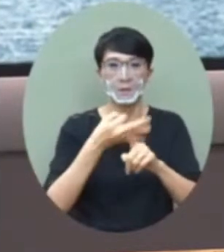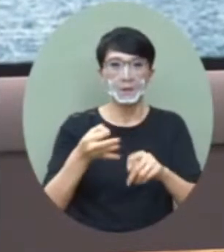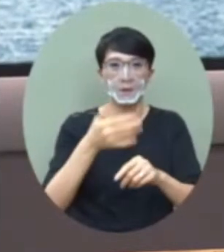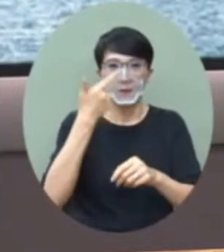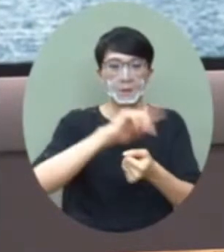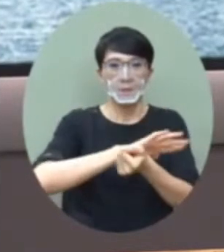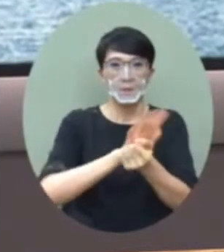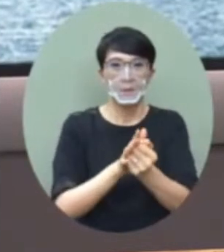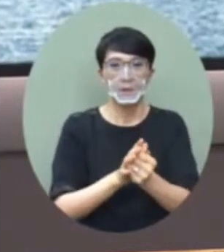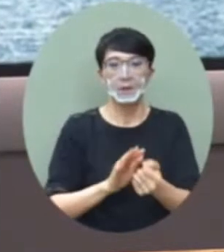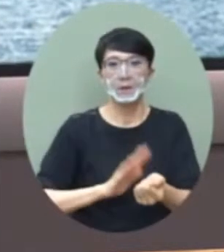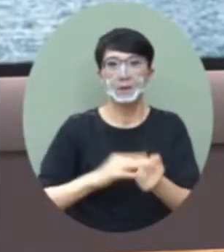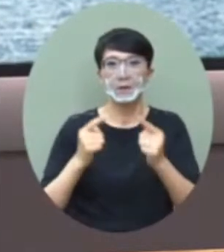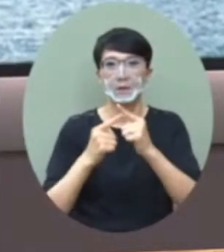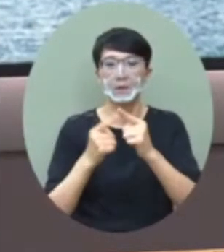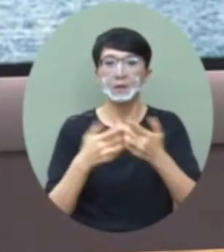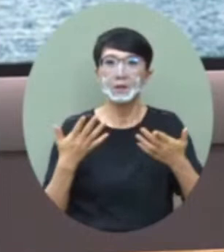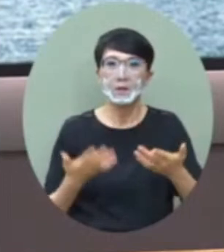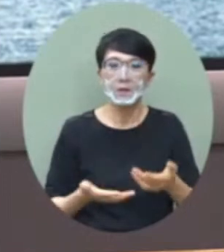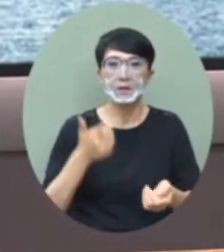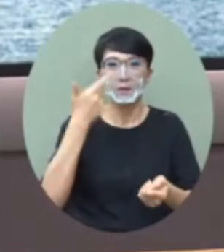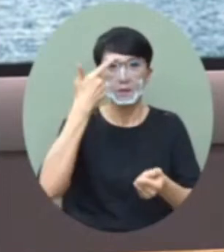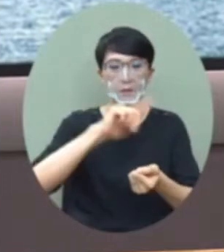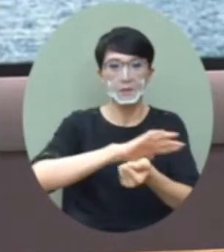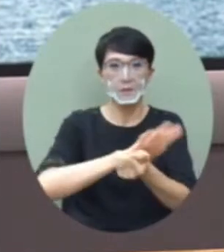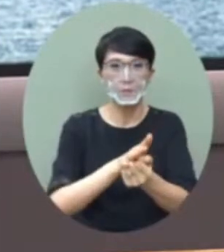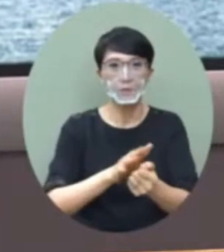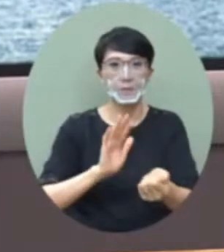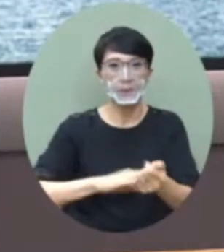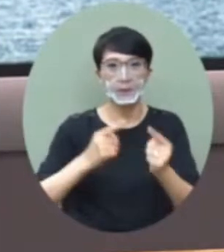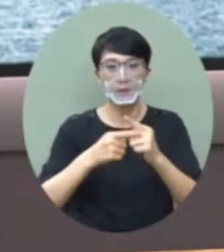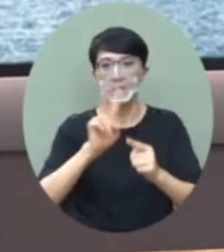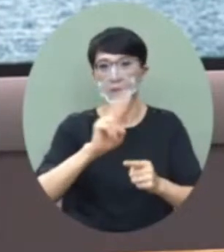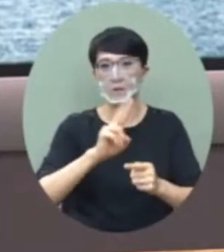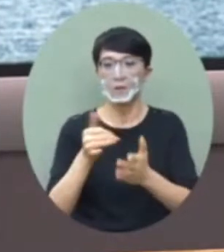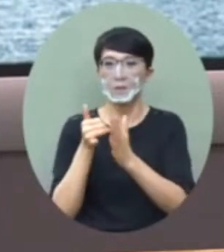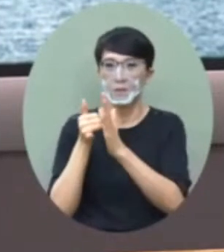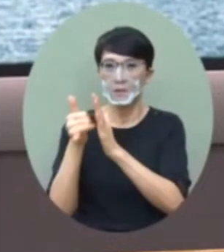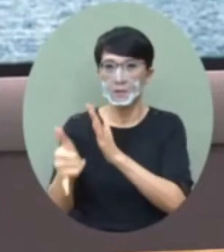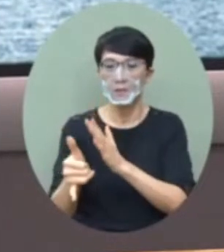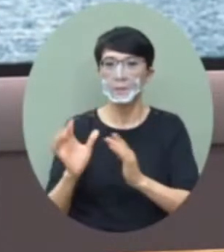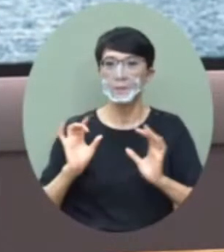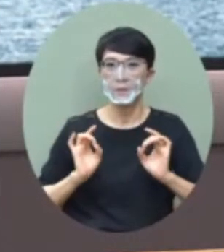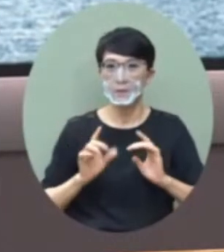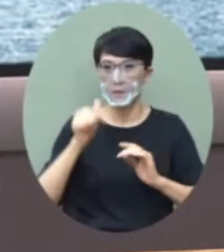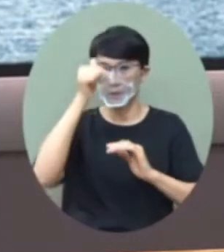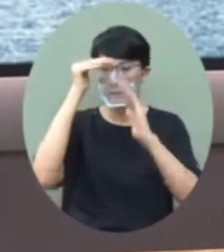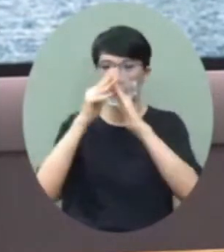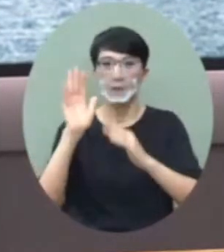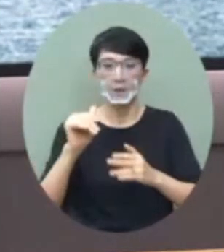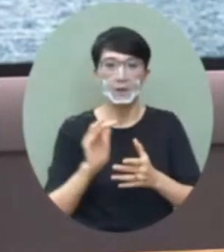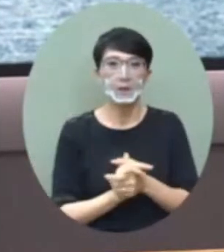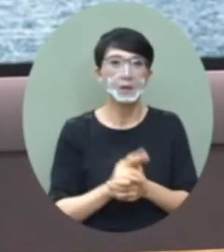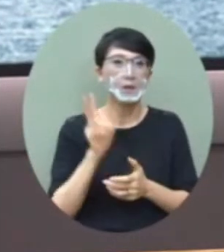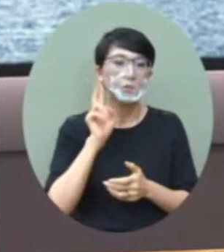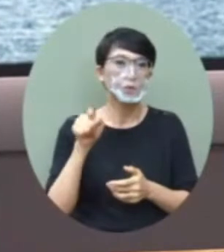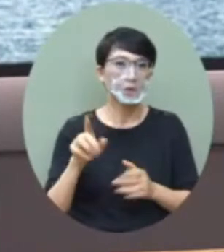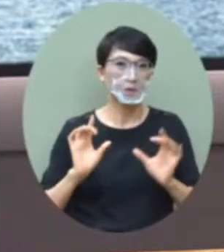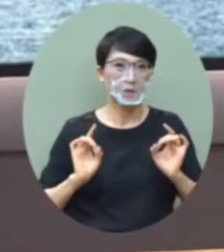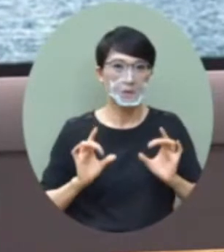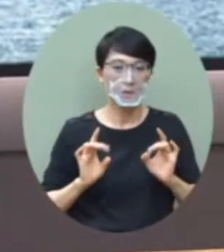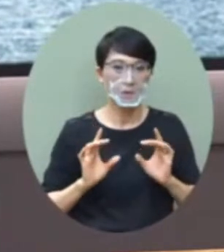and if the patients had to be returned to public hospitals, we would do our